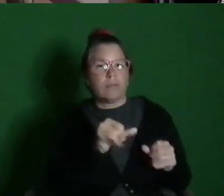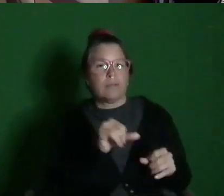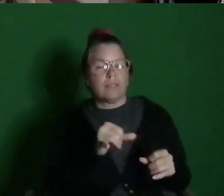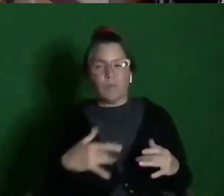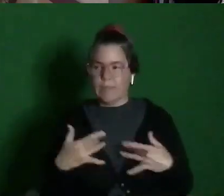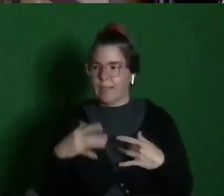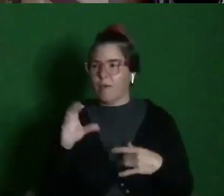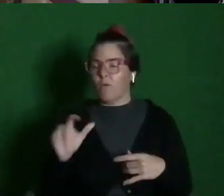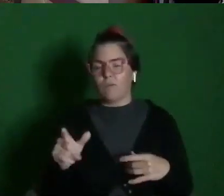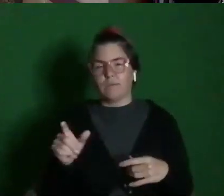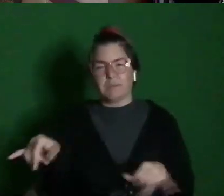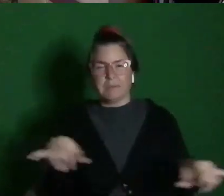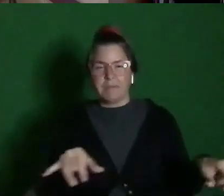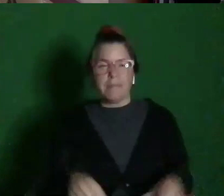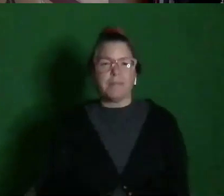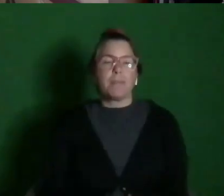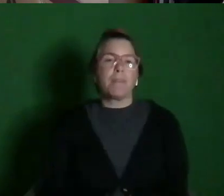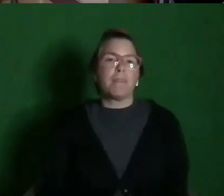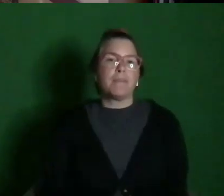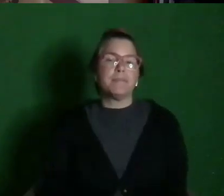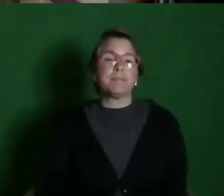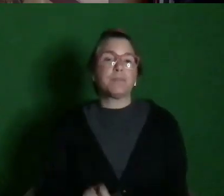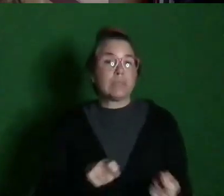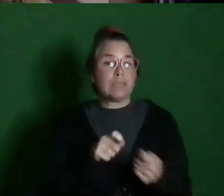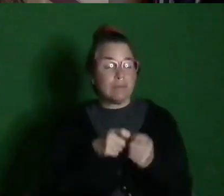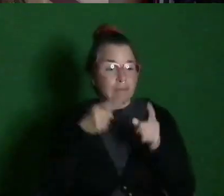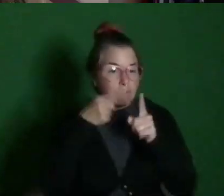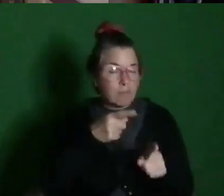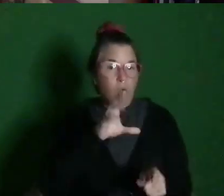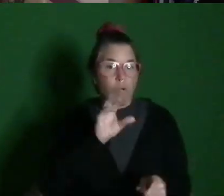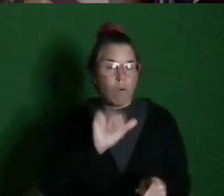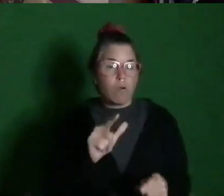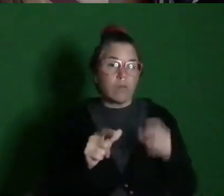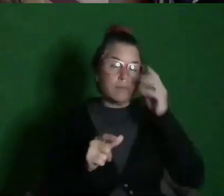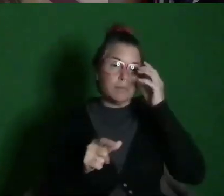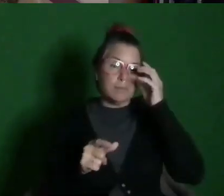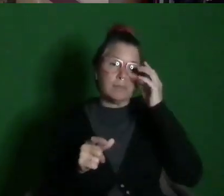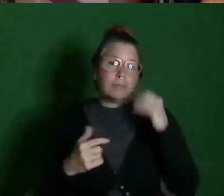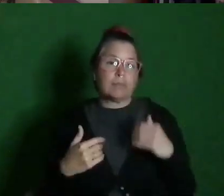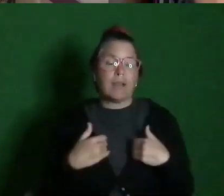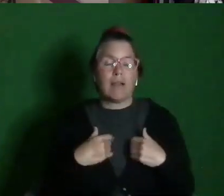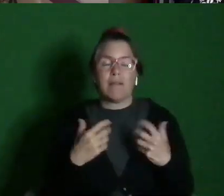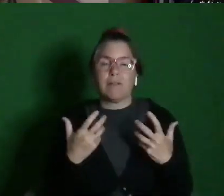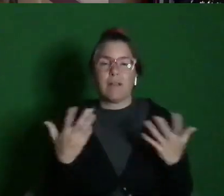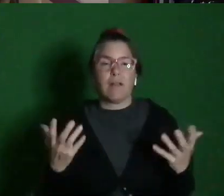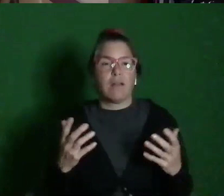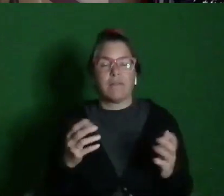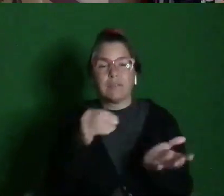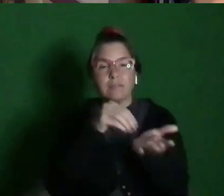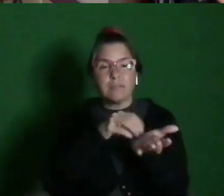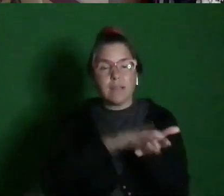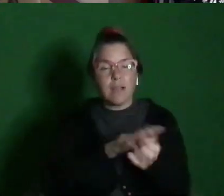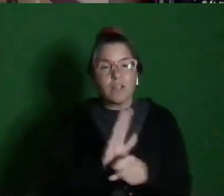about corals. And if you're specifically interested in corals, you know, there are a lot of really great